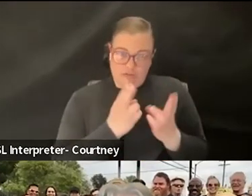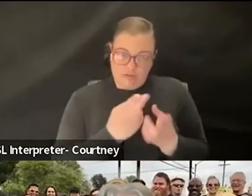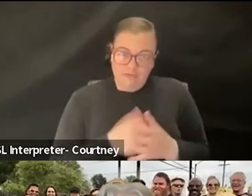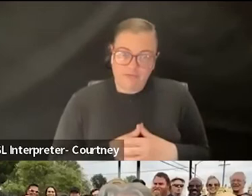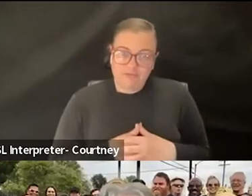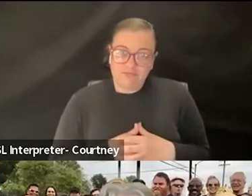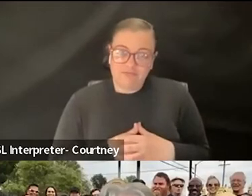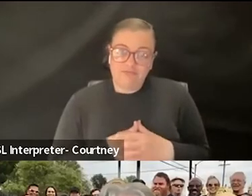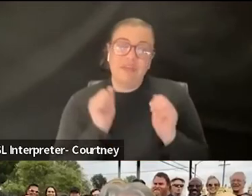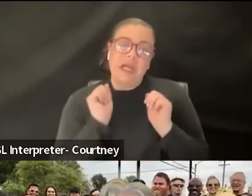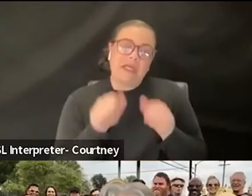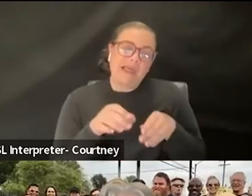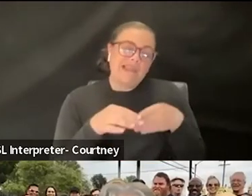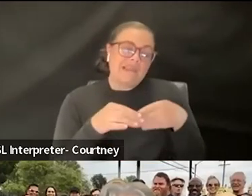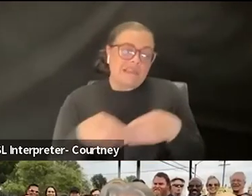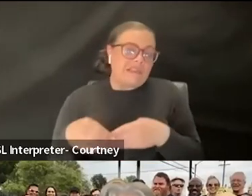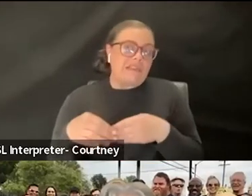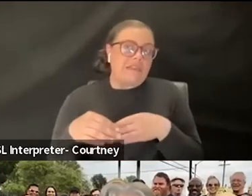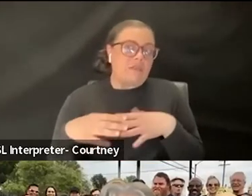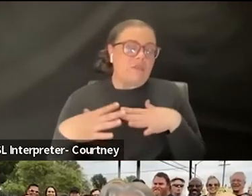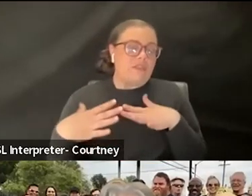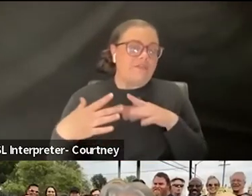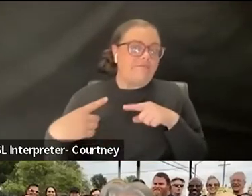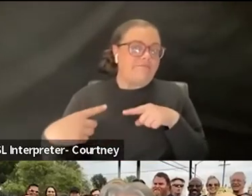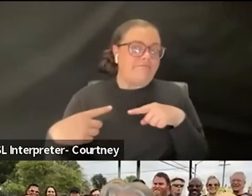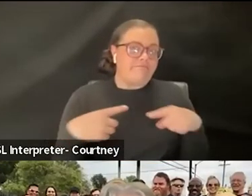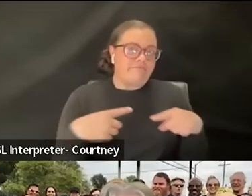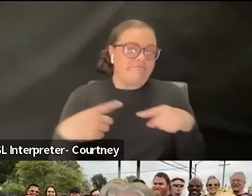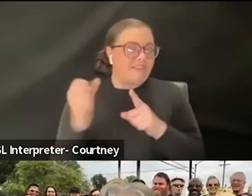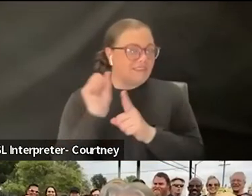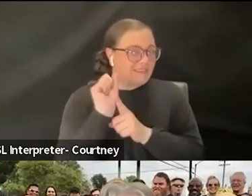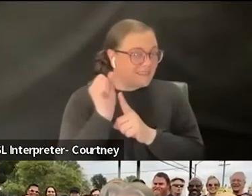between performers, even on a set.